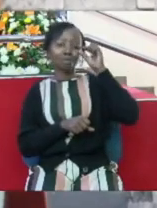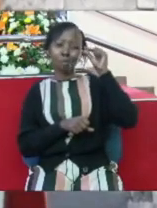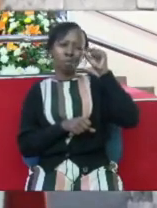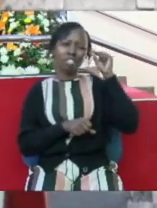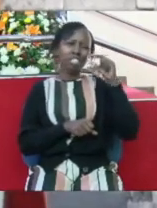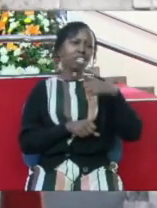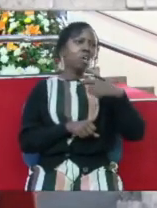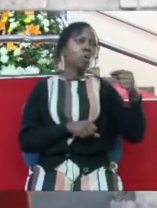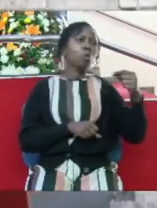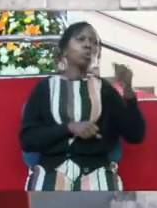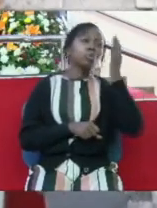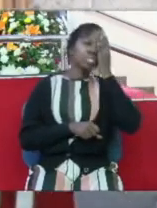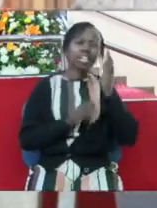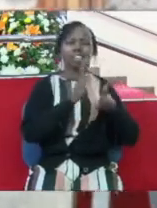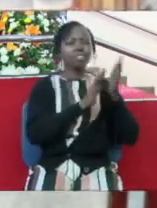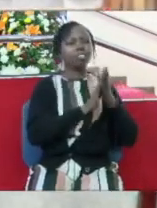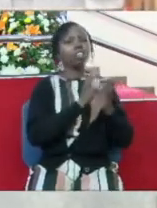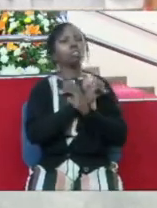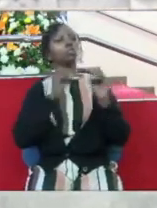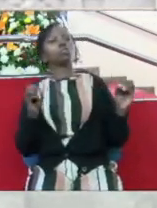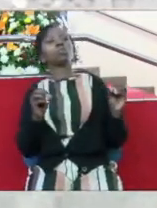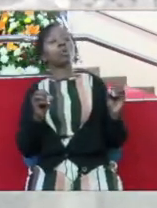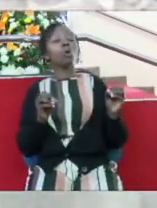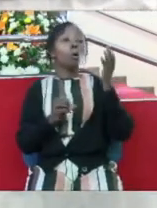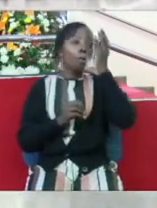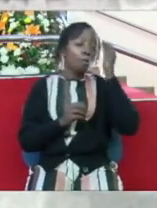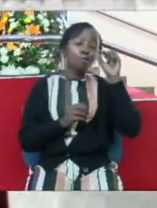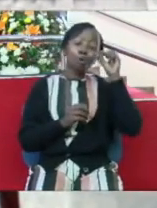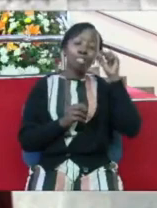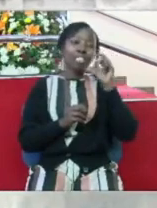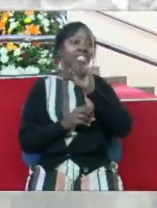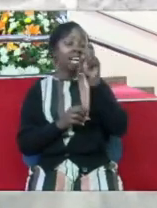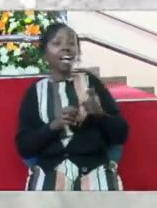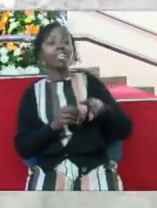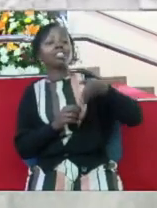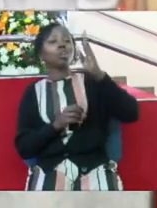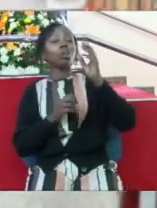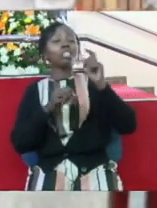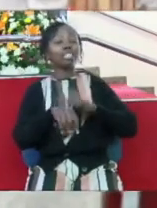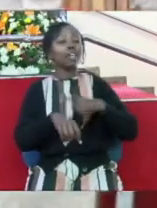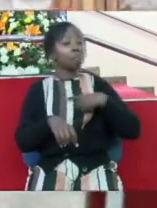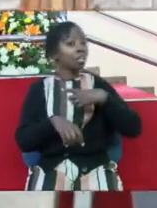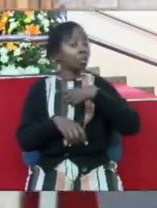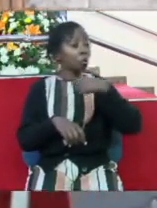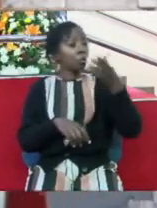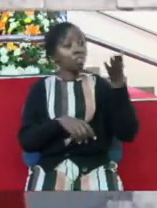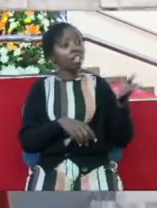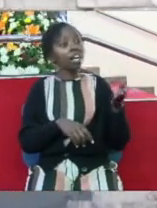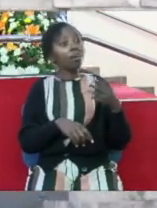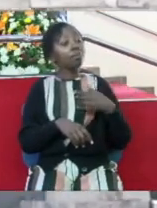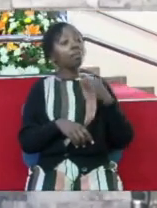he asked God, "When I go, who will I say has sent me?" Aliuliza Mungu, "Je, nikienda nitasema ni nani